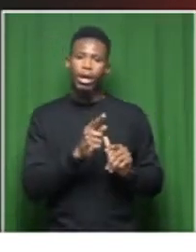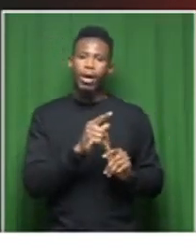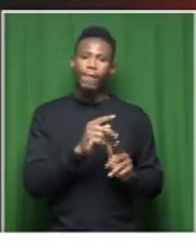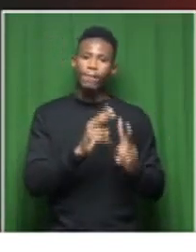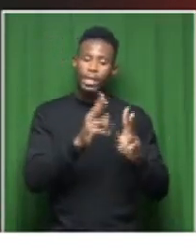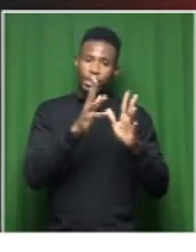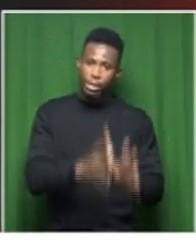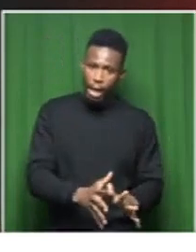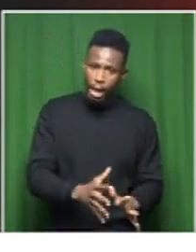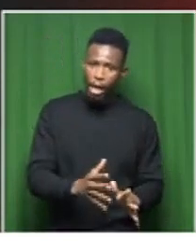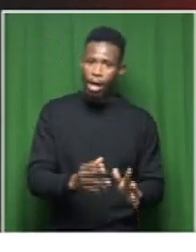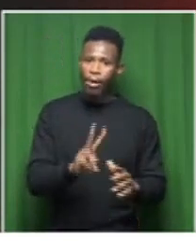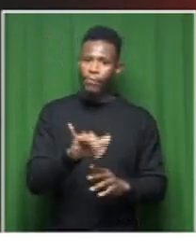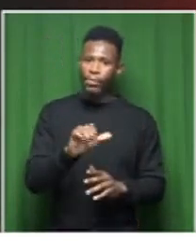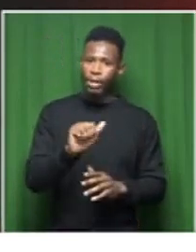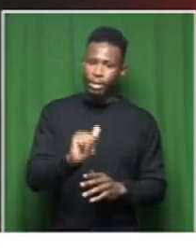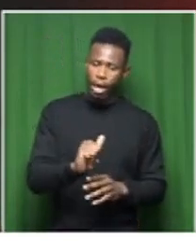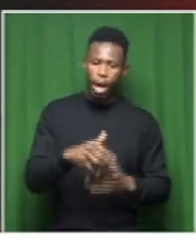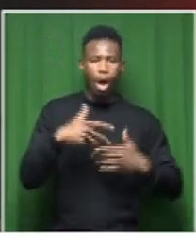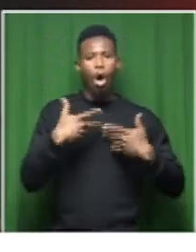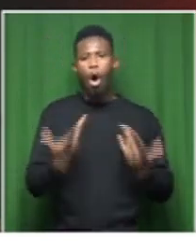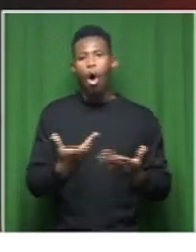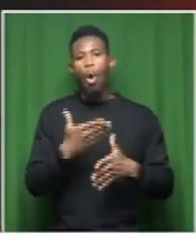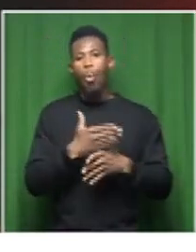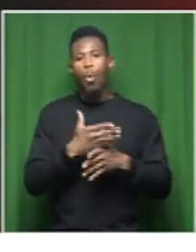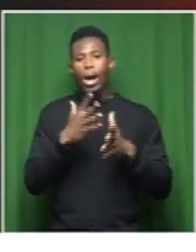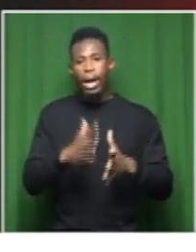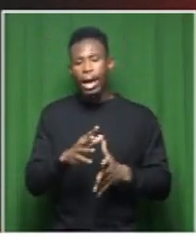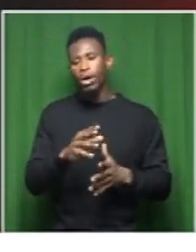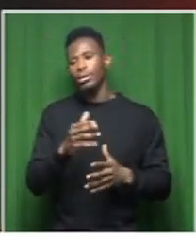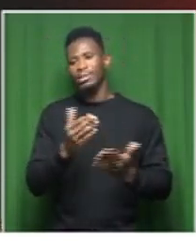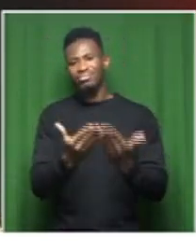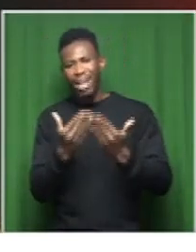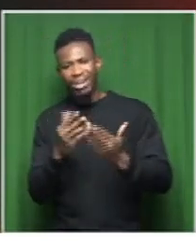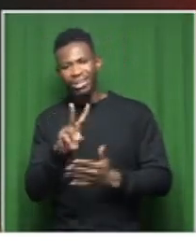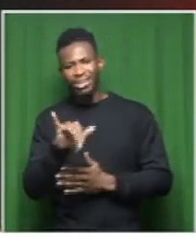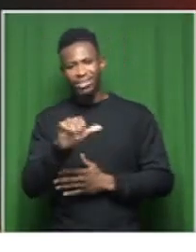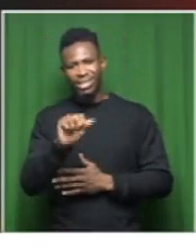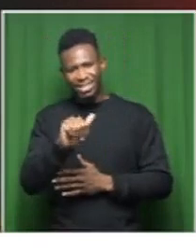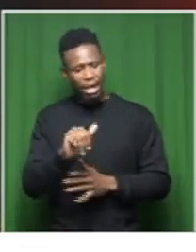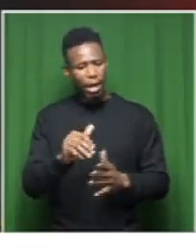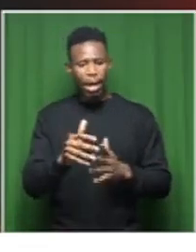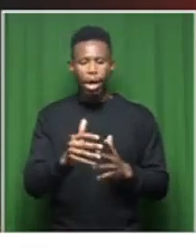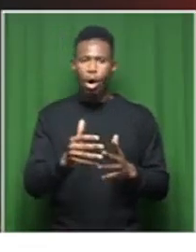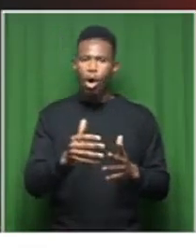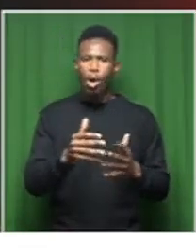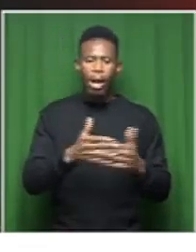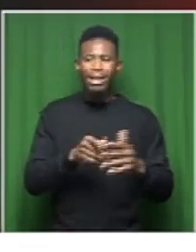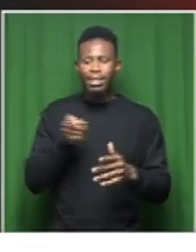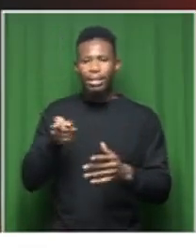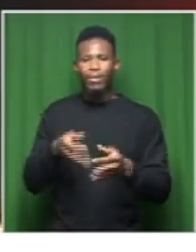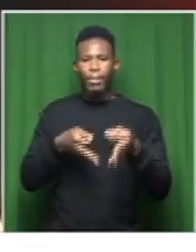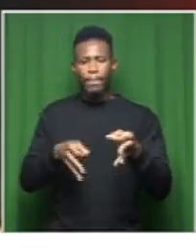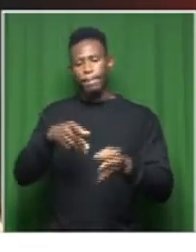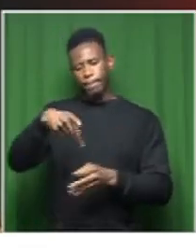or a worker's visa, study visa, or permit, they are called visas